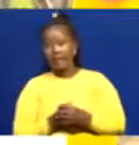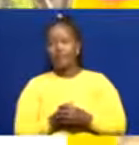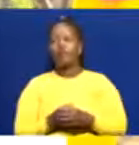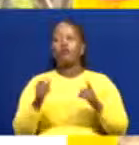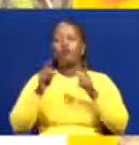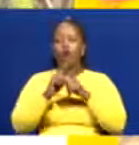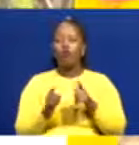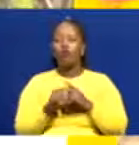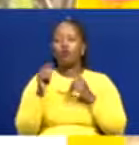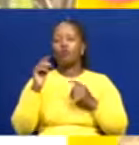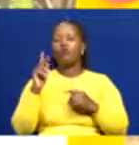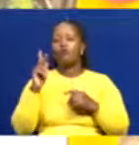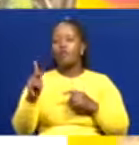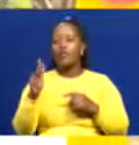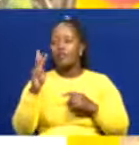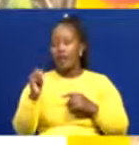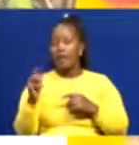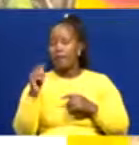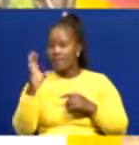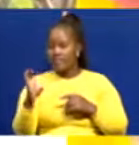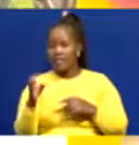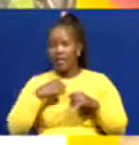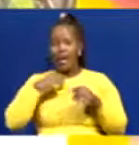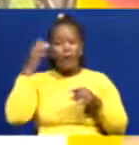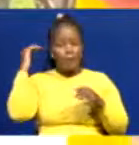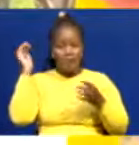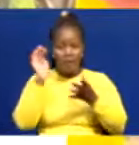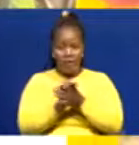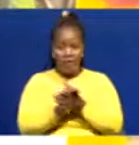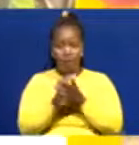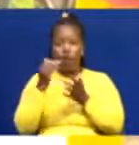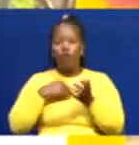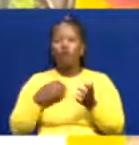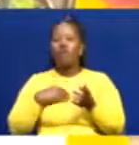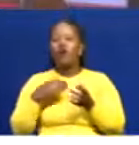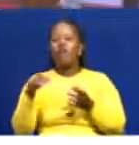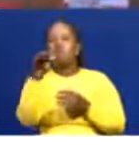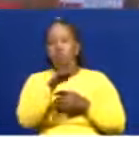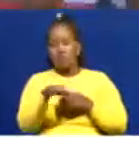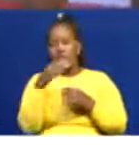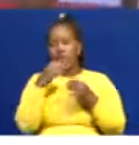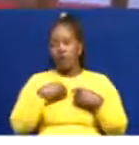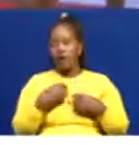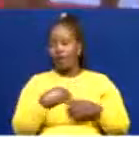the MTC, I believe, will have a course on ICU.